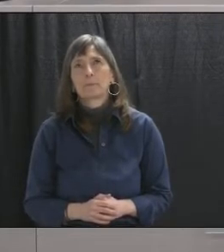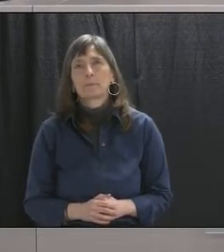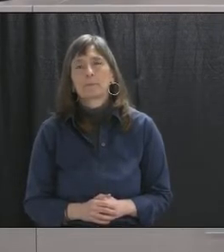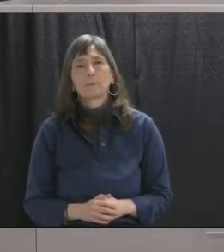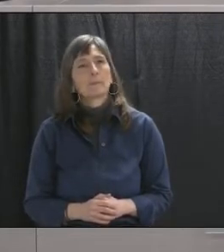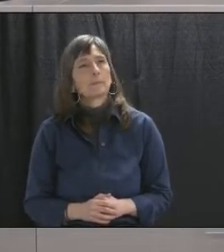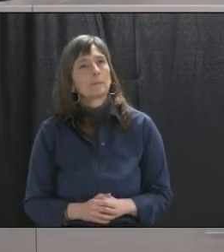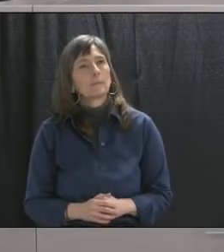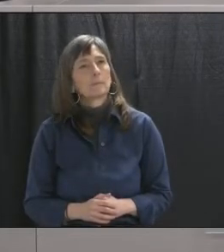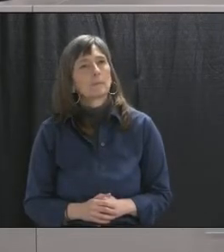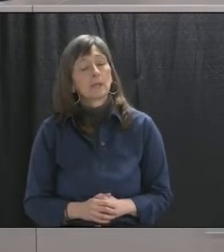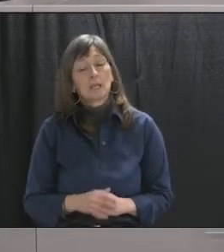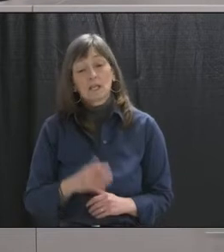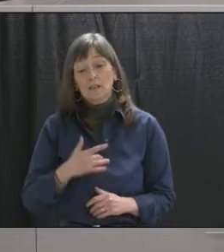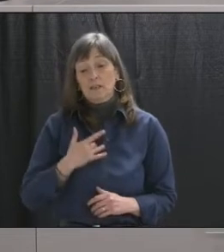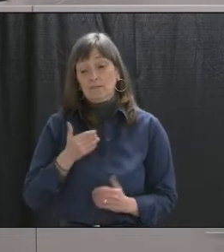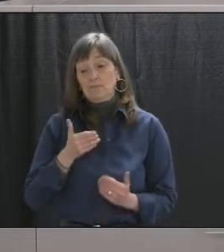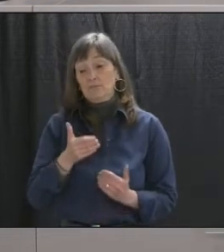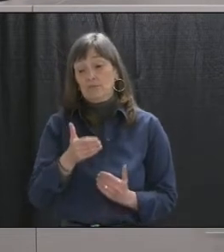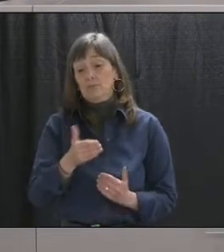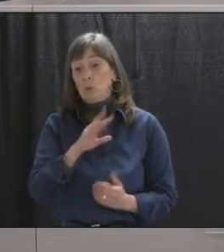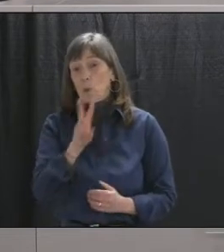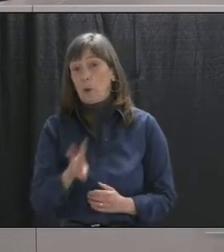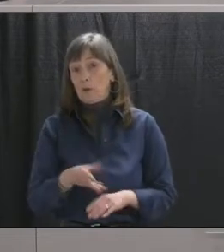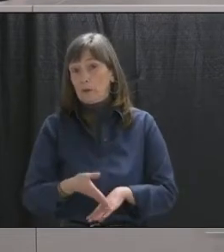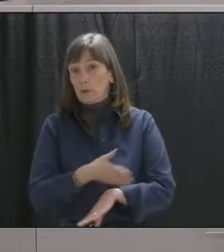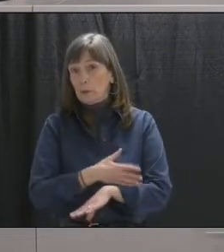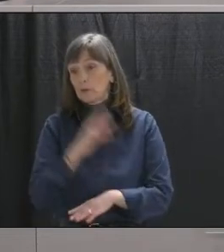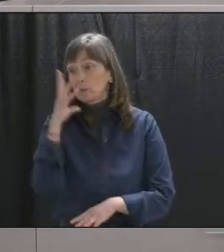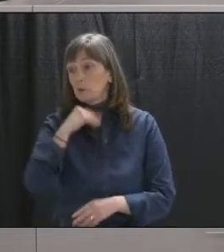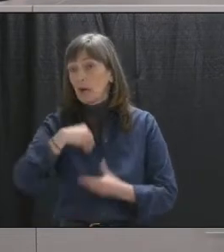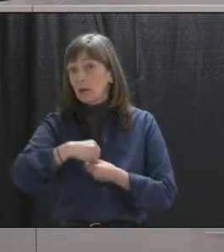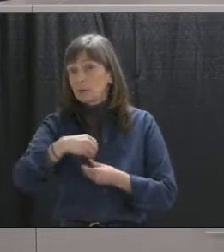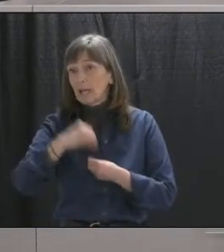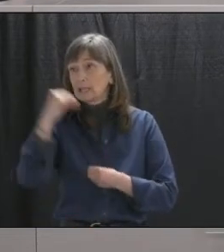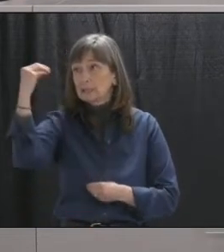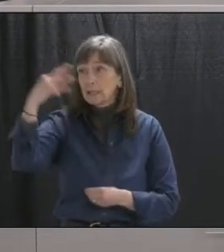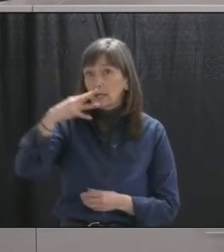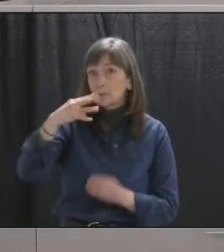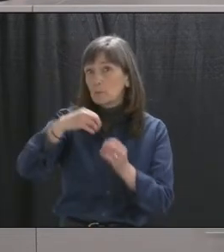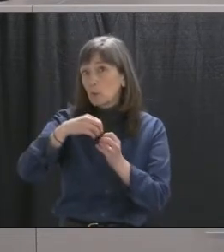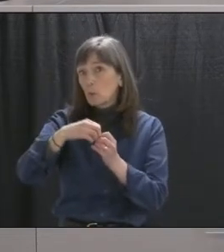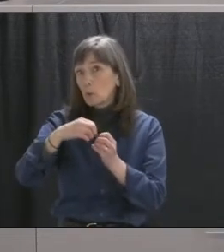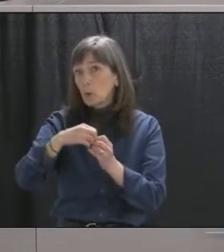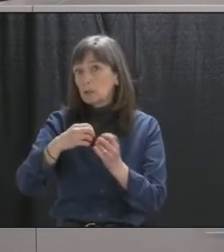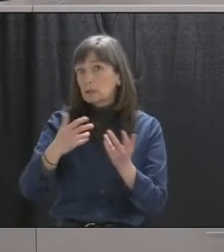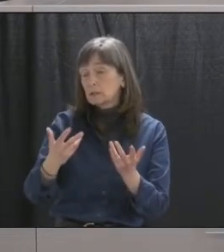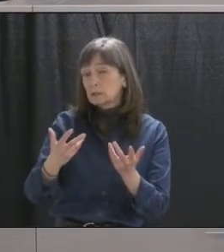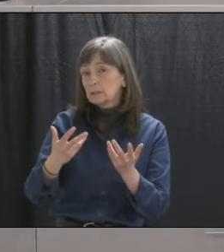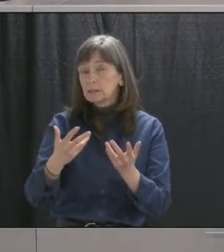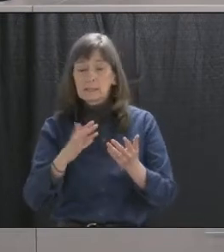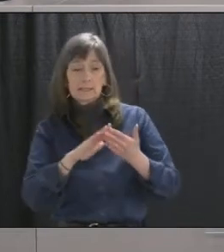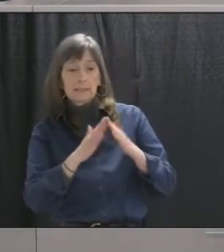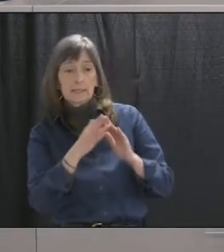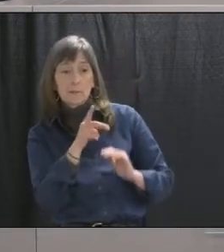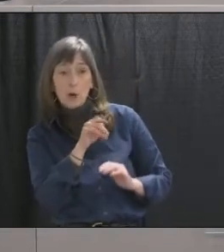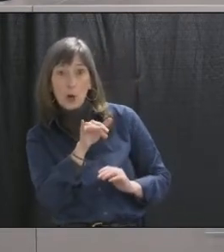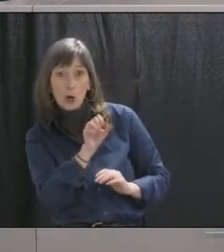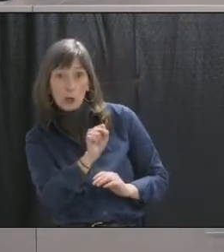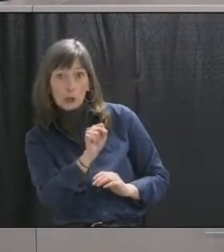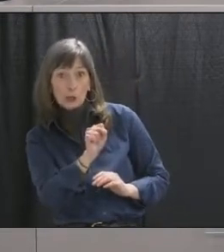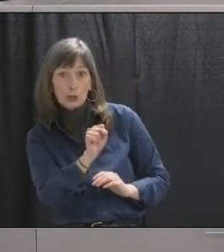Again, as the weather gets nicer, walking around and stuff, but Park City Park, National Historic Sites are